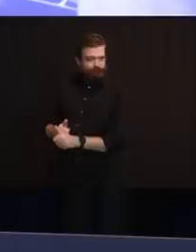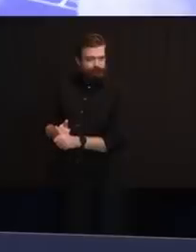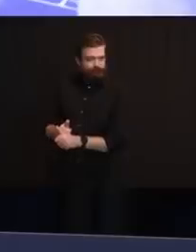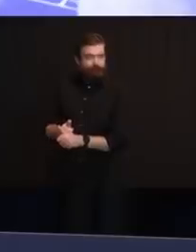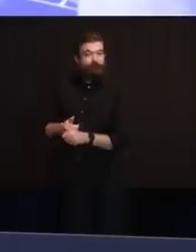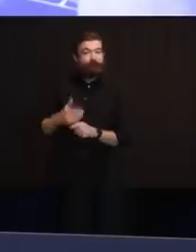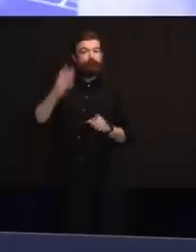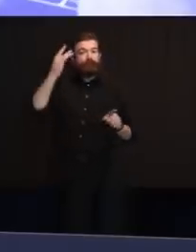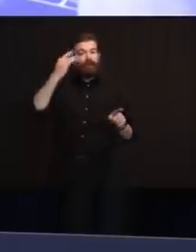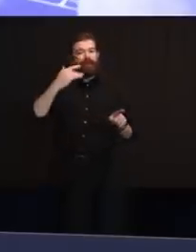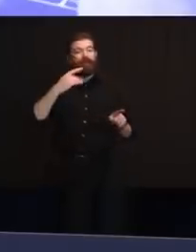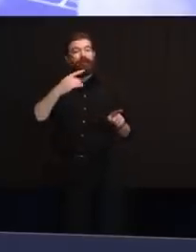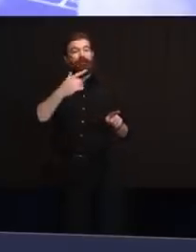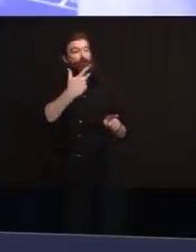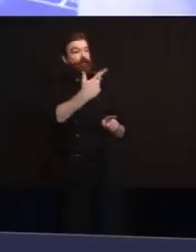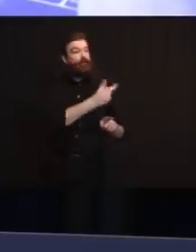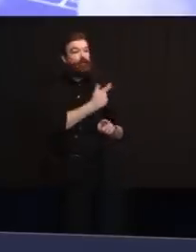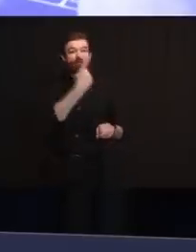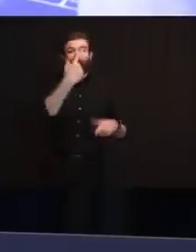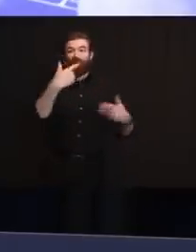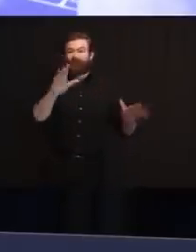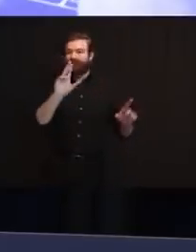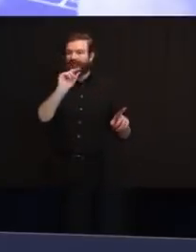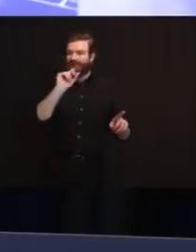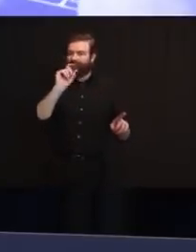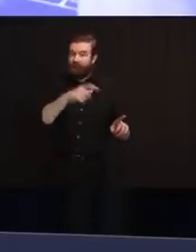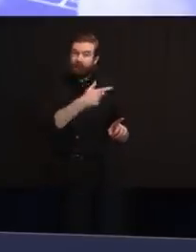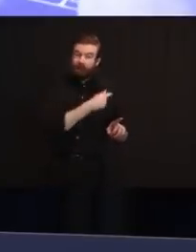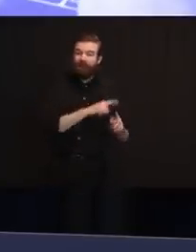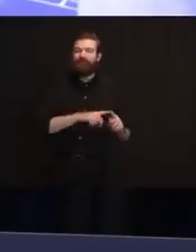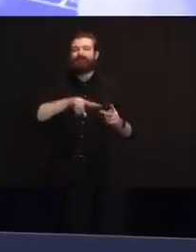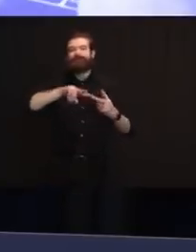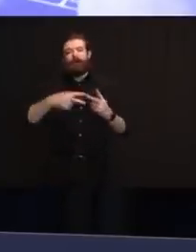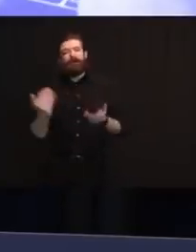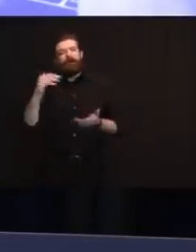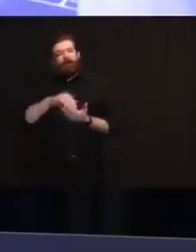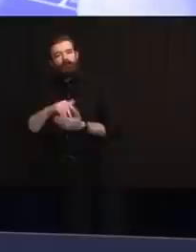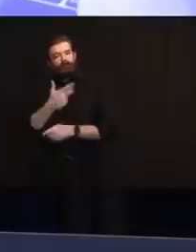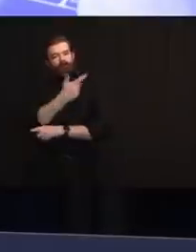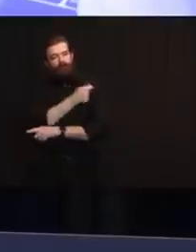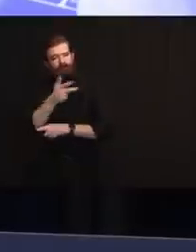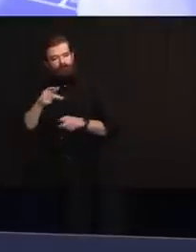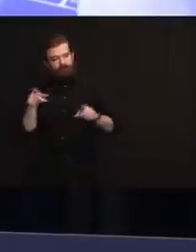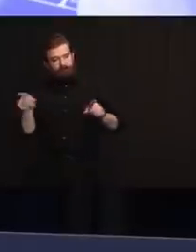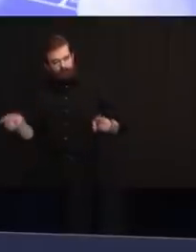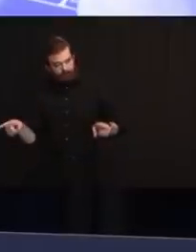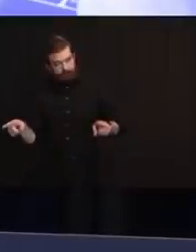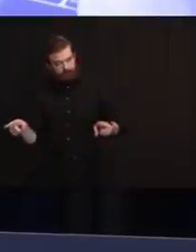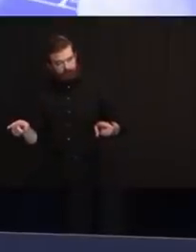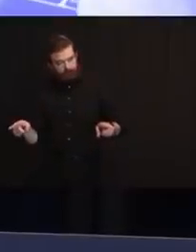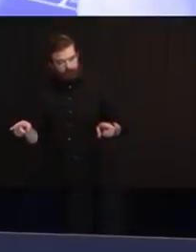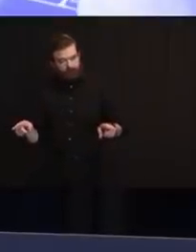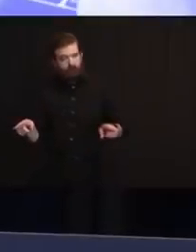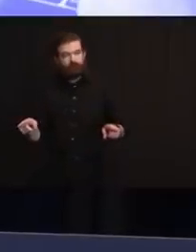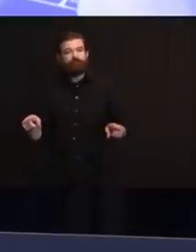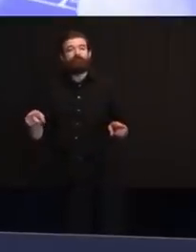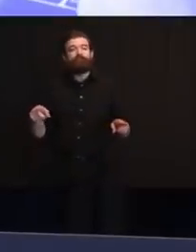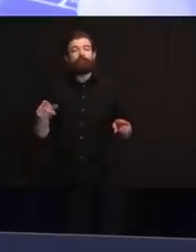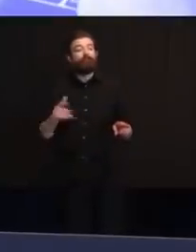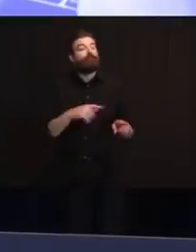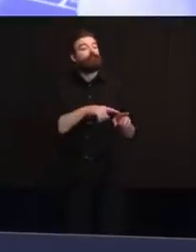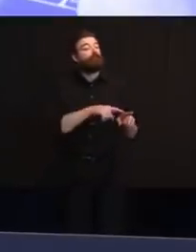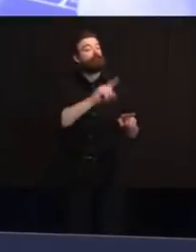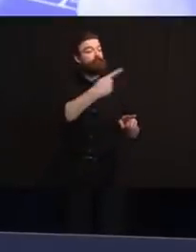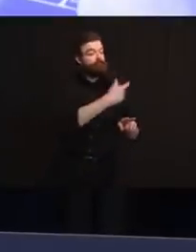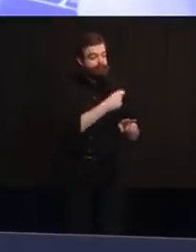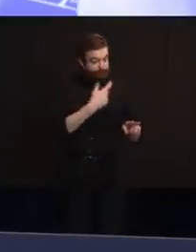and preparation it takes to establish a site. As the availability of vaccine increases, the priority